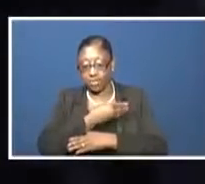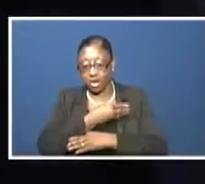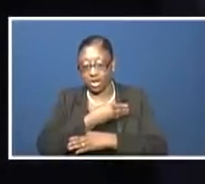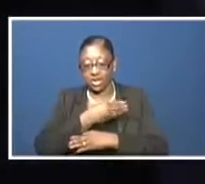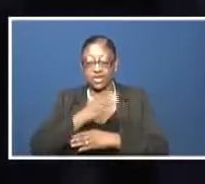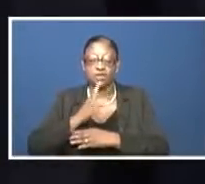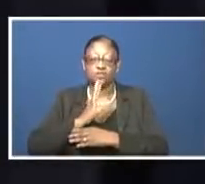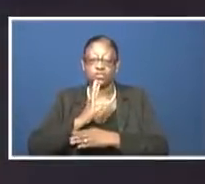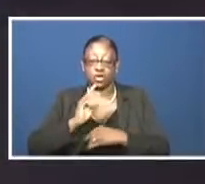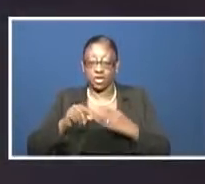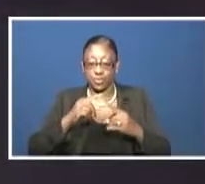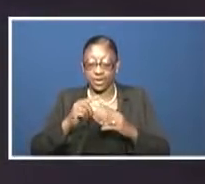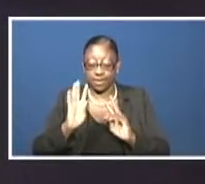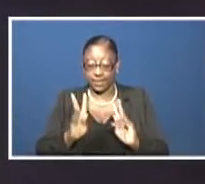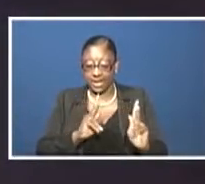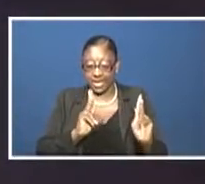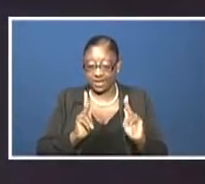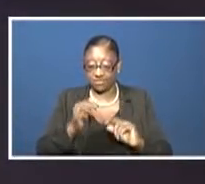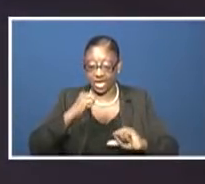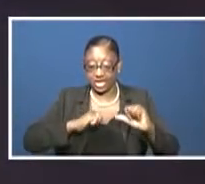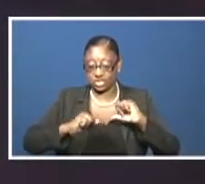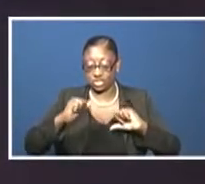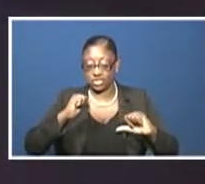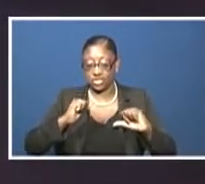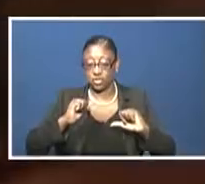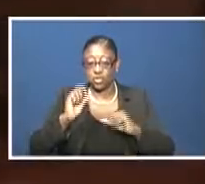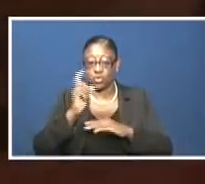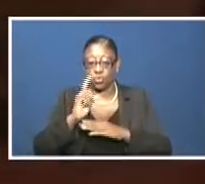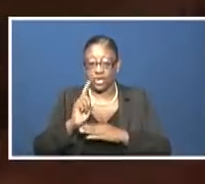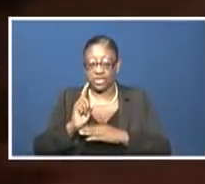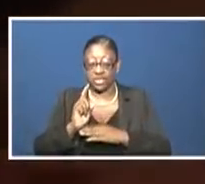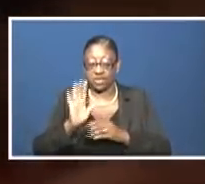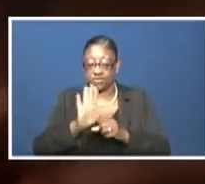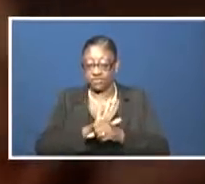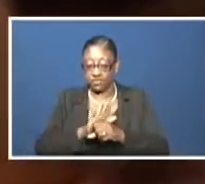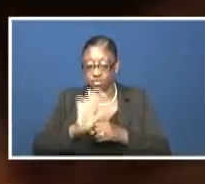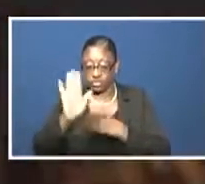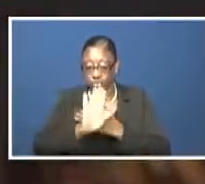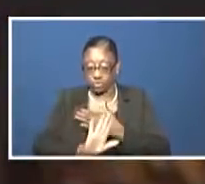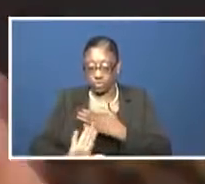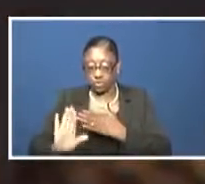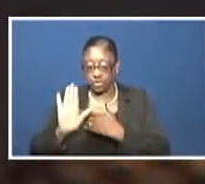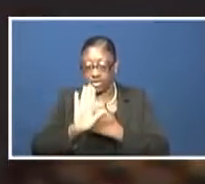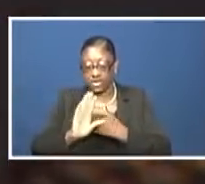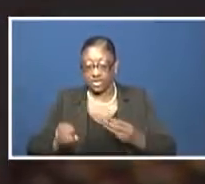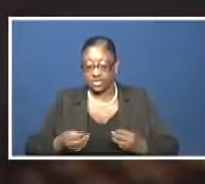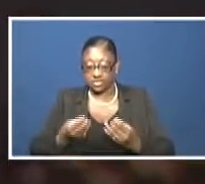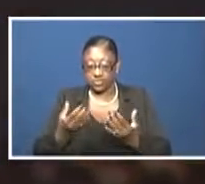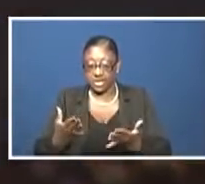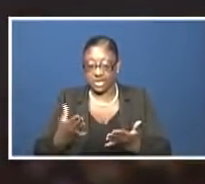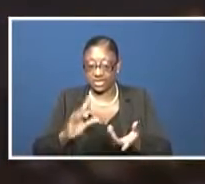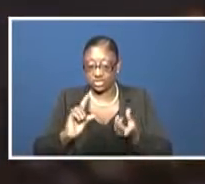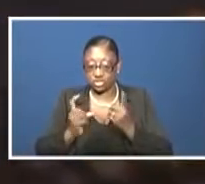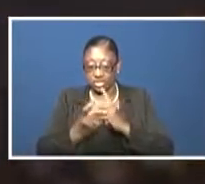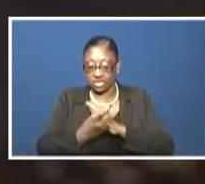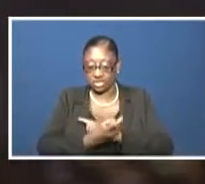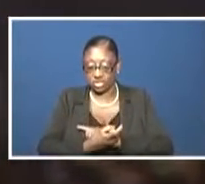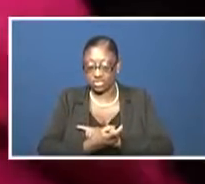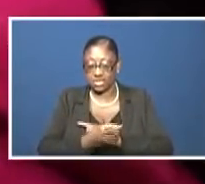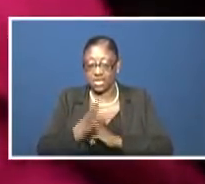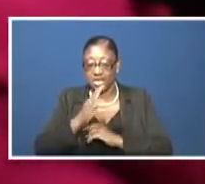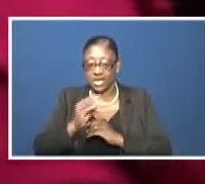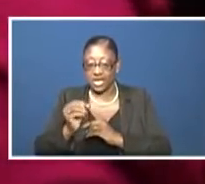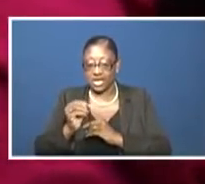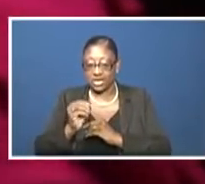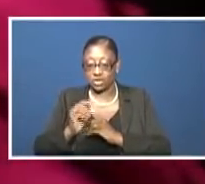for a comprehensive plan of action to put the region on the road to food security in the face of supply chain disruptions and a global